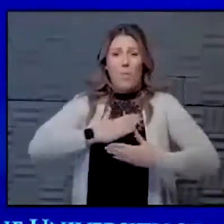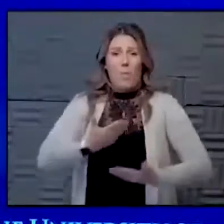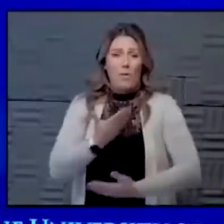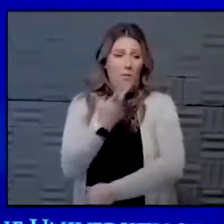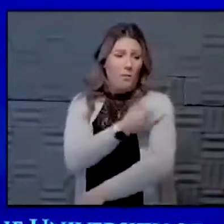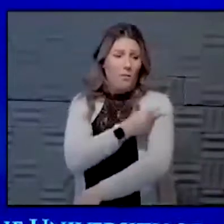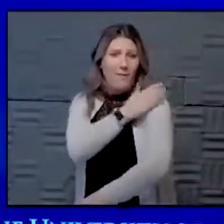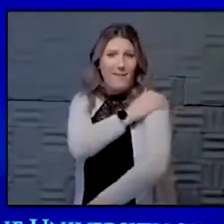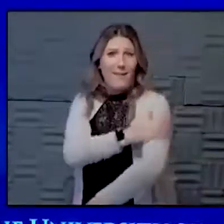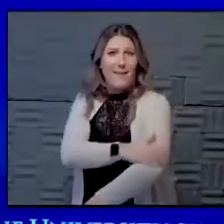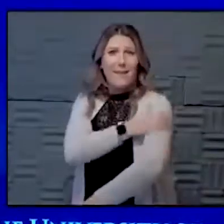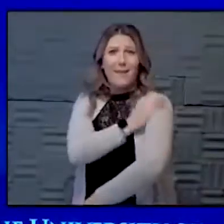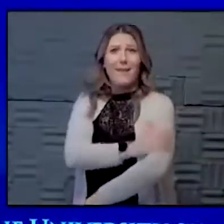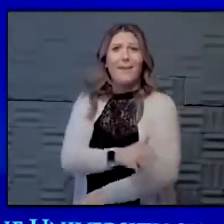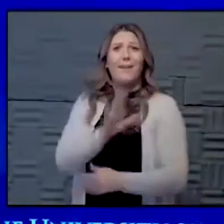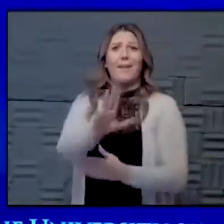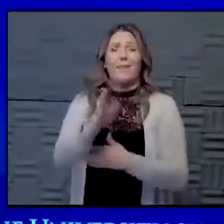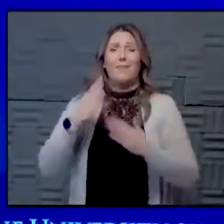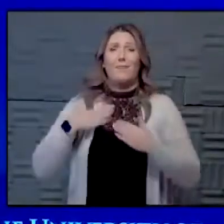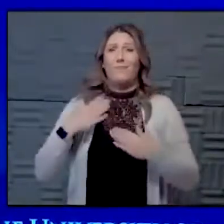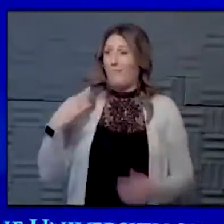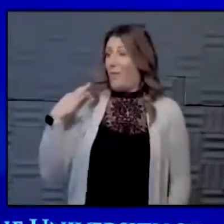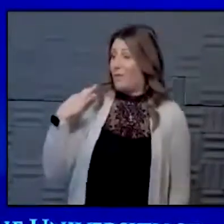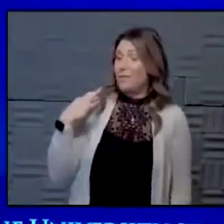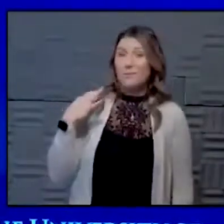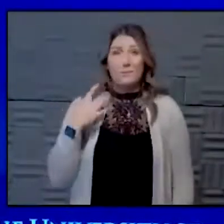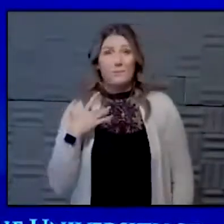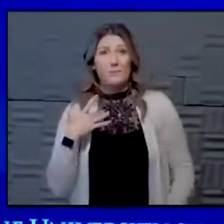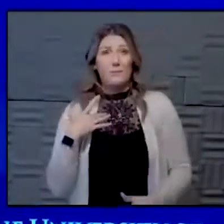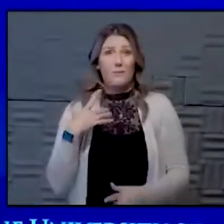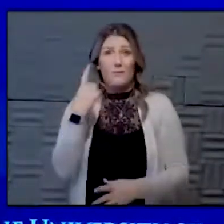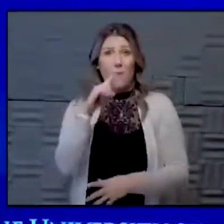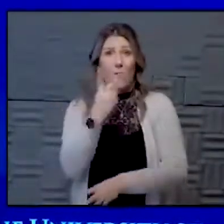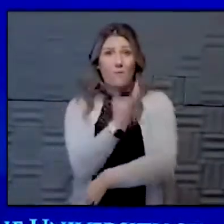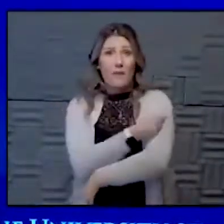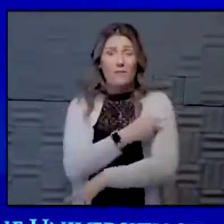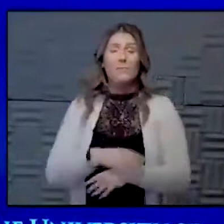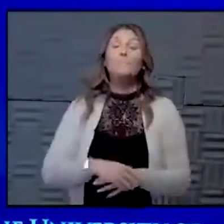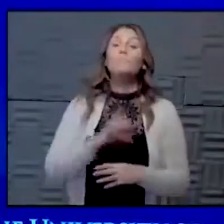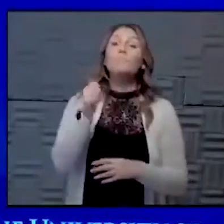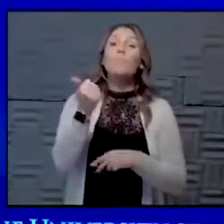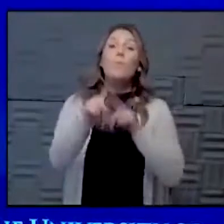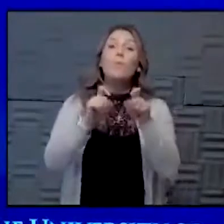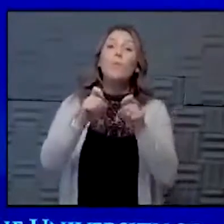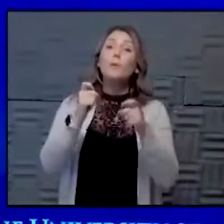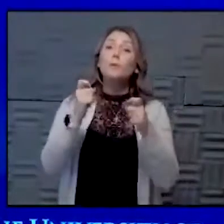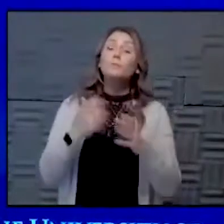enough people volunteering to get that vaccine. Other questions out there?